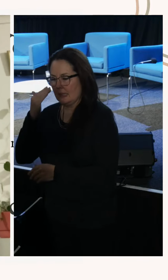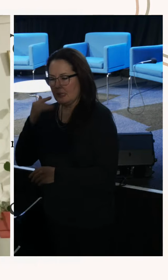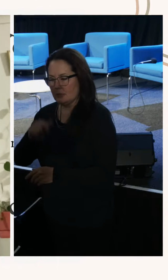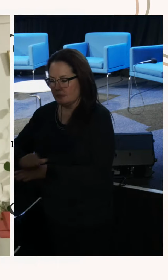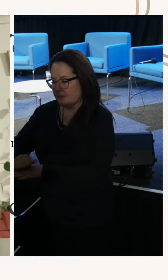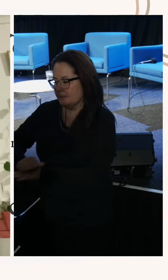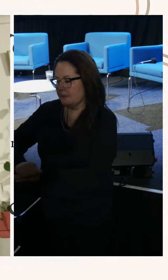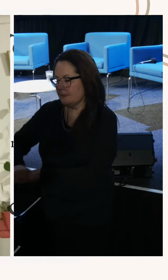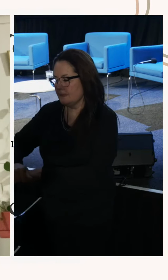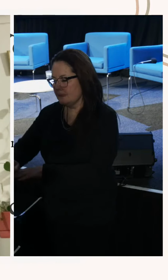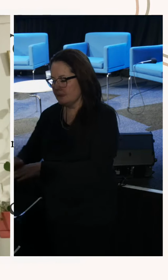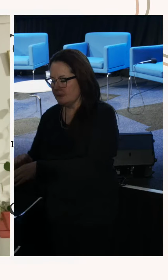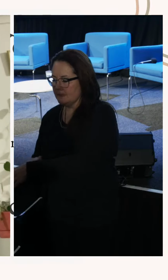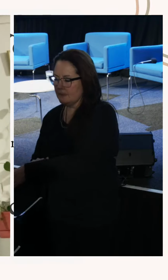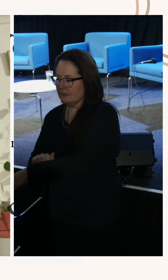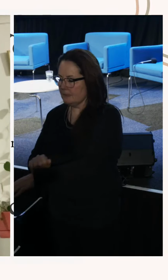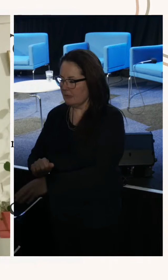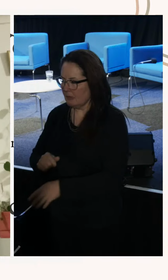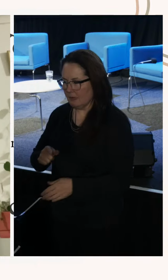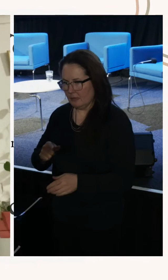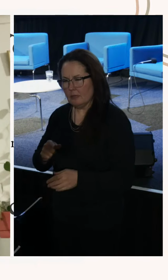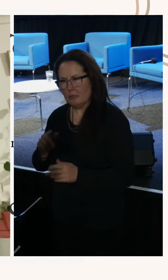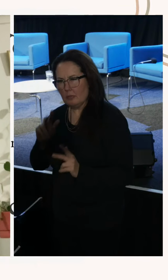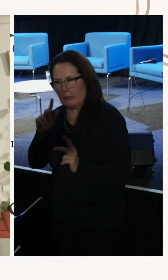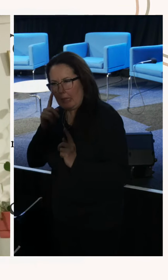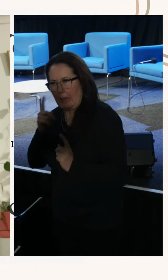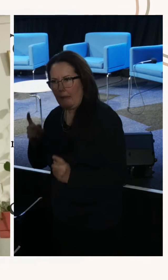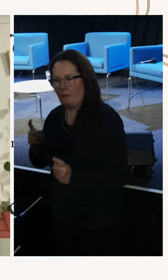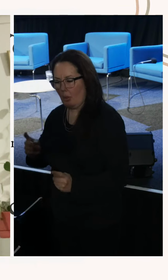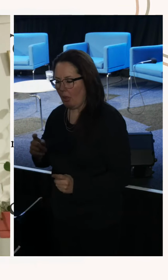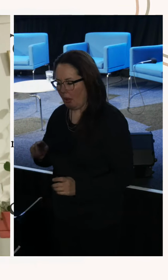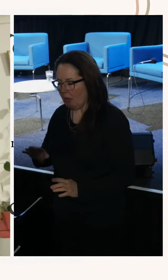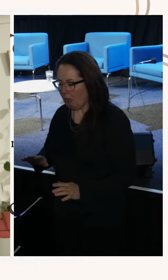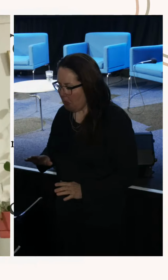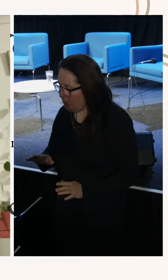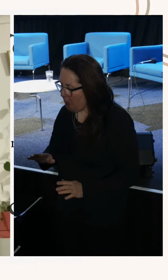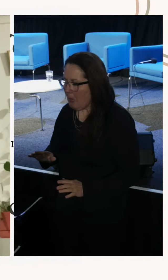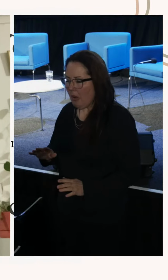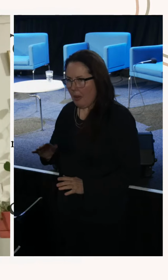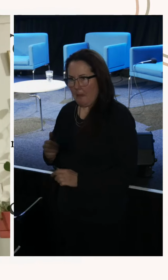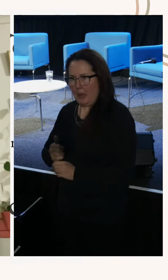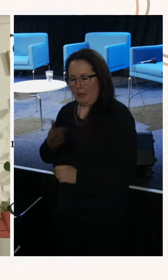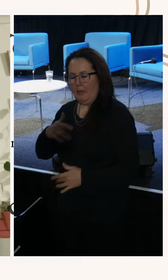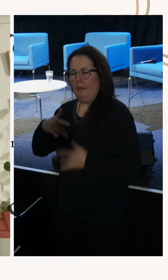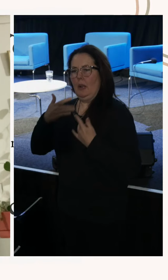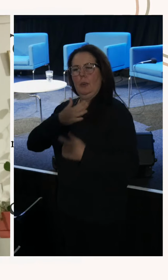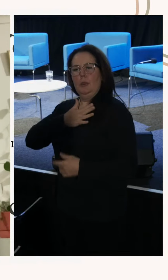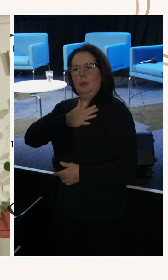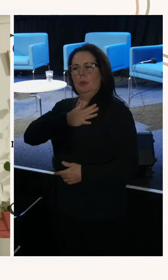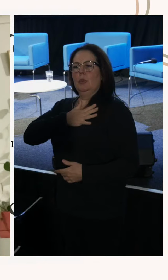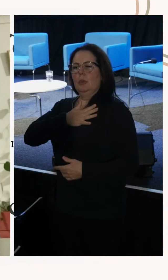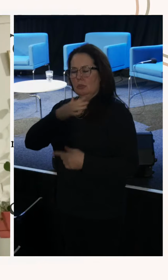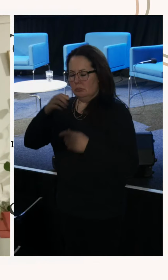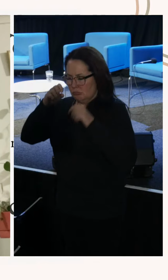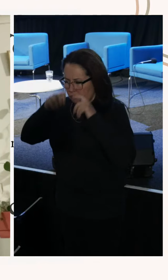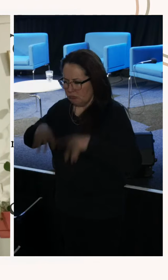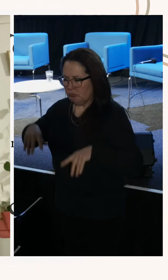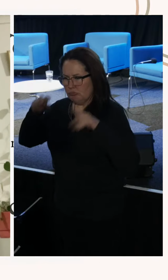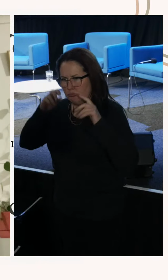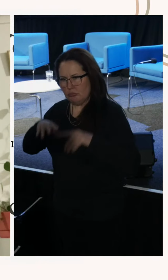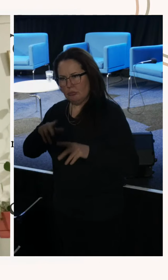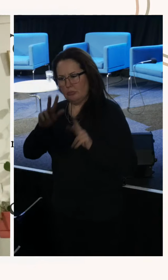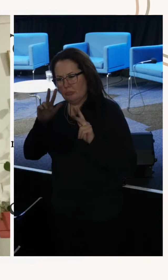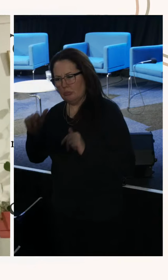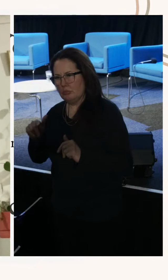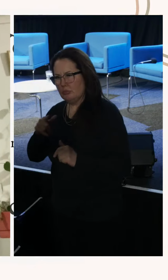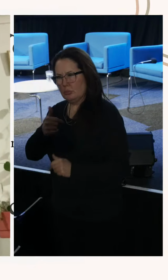she buffed the rounded heels that made me burst into tears. I was being looked after by hands that take care and want the best. She